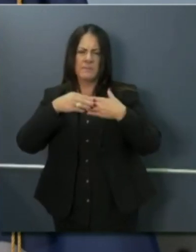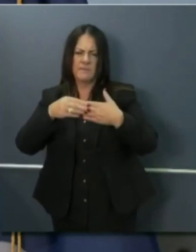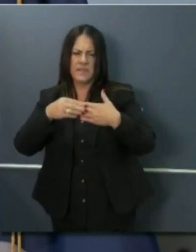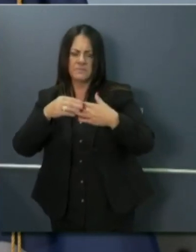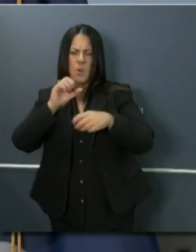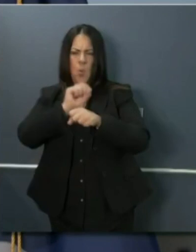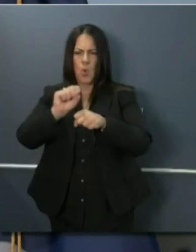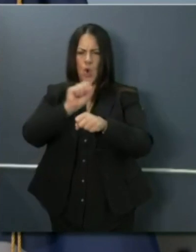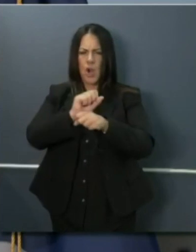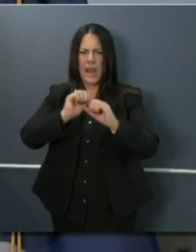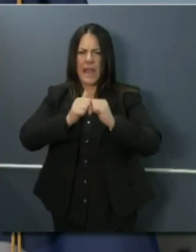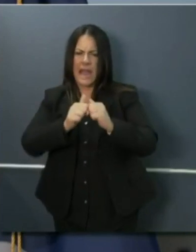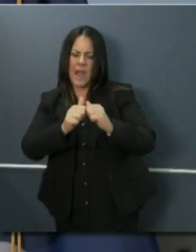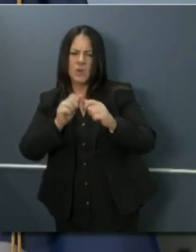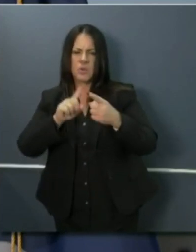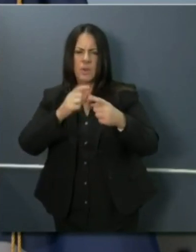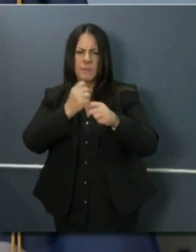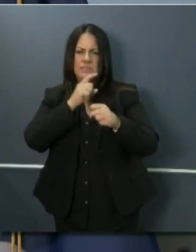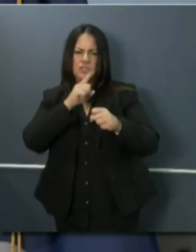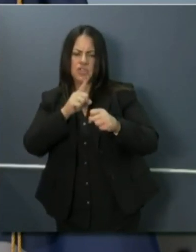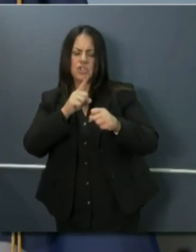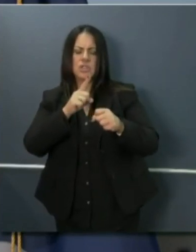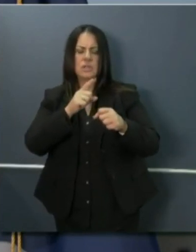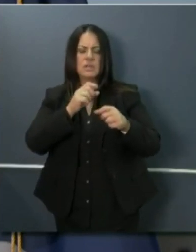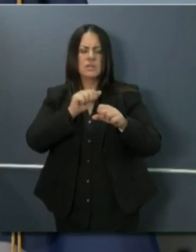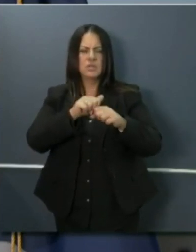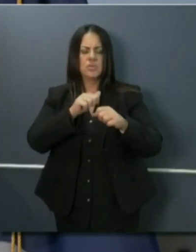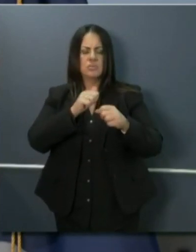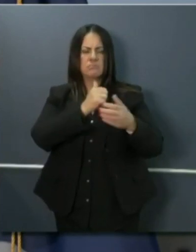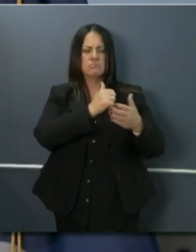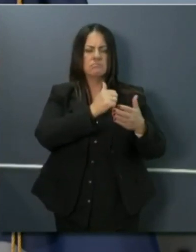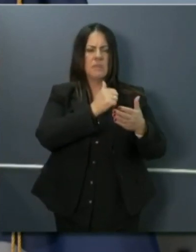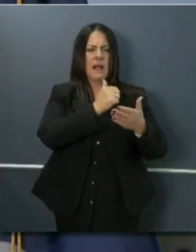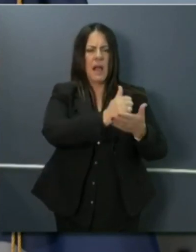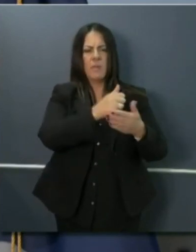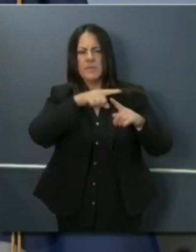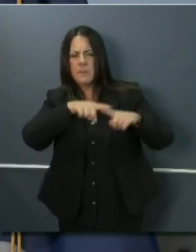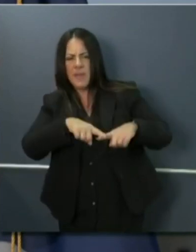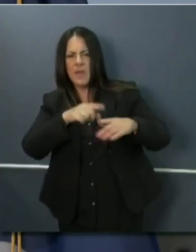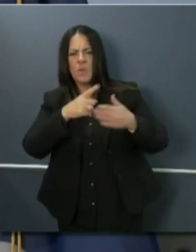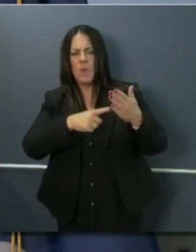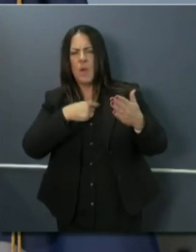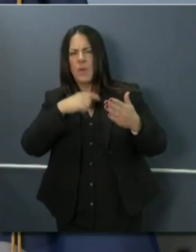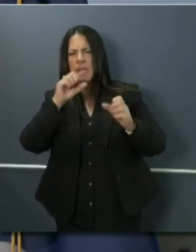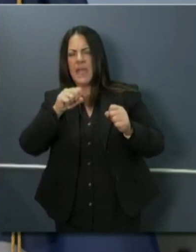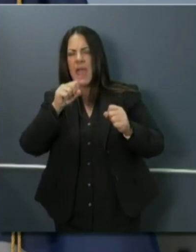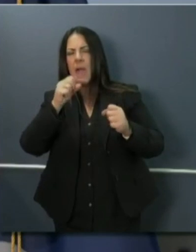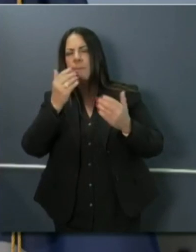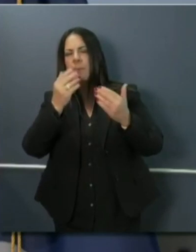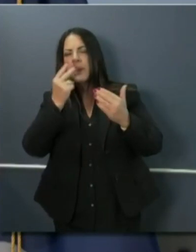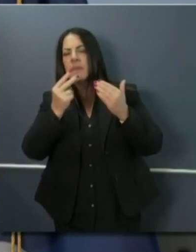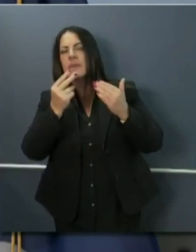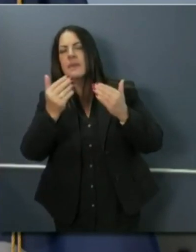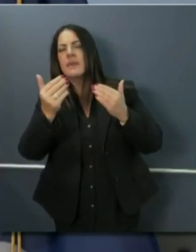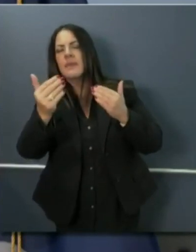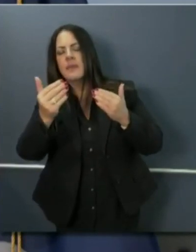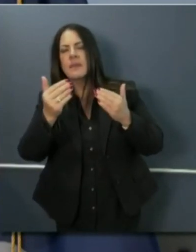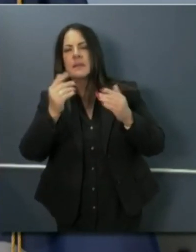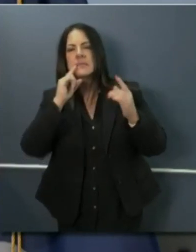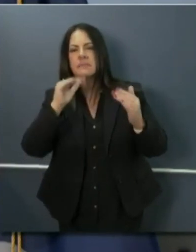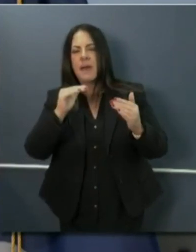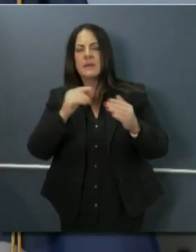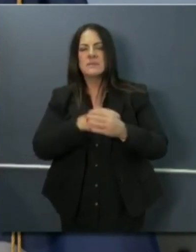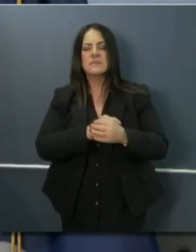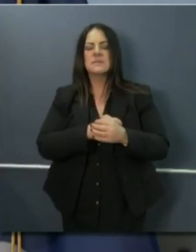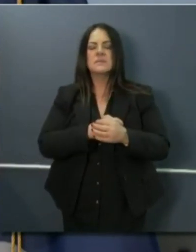reasonable measures with the current or the conditions we expect. In regards to who we